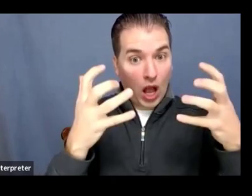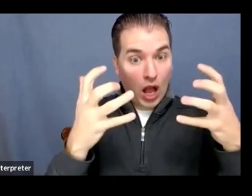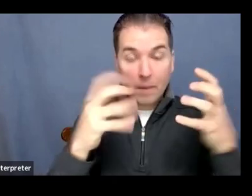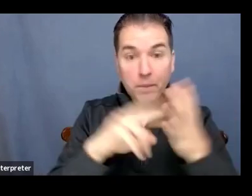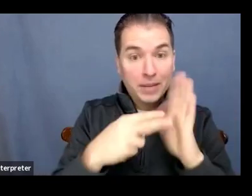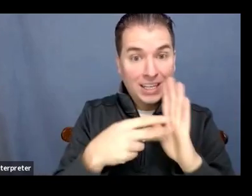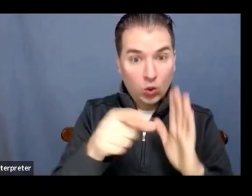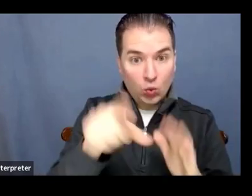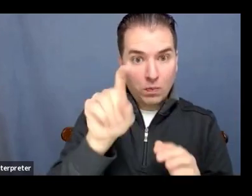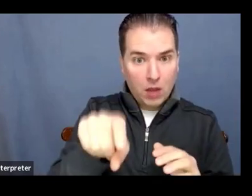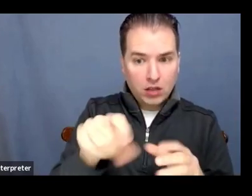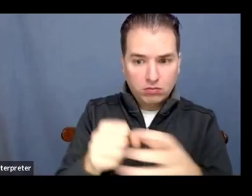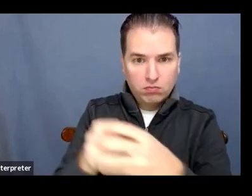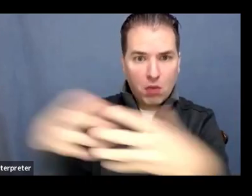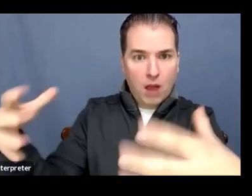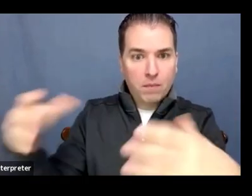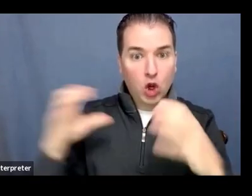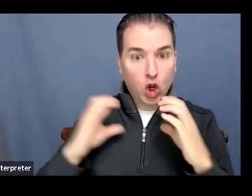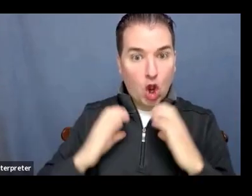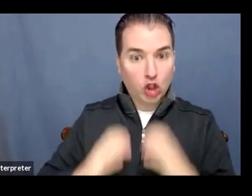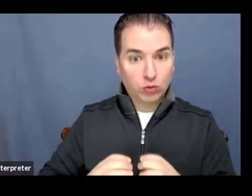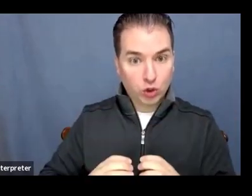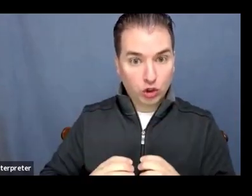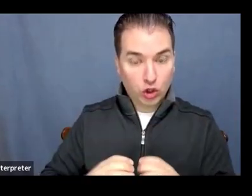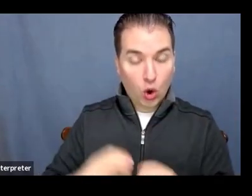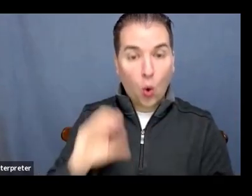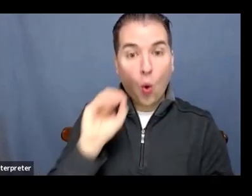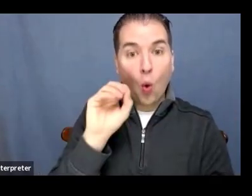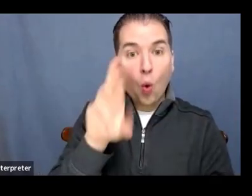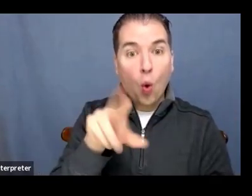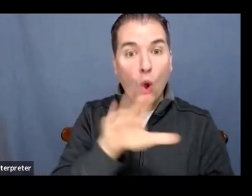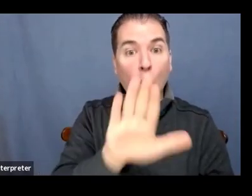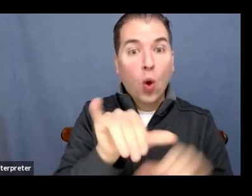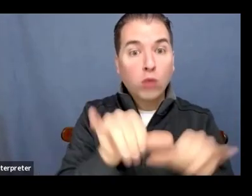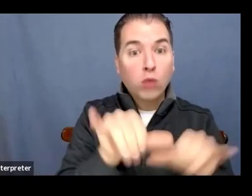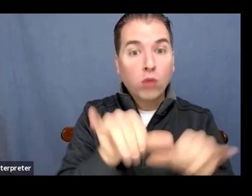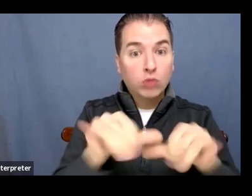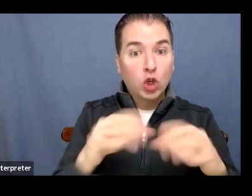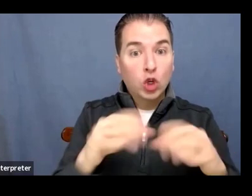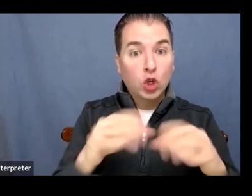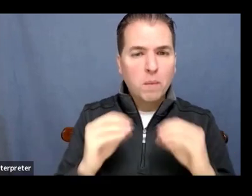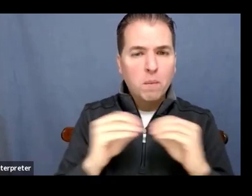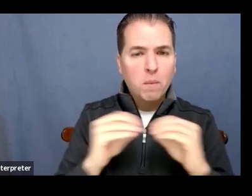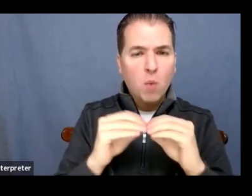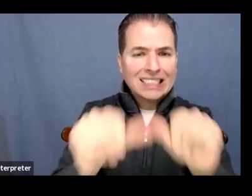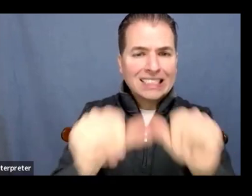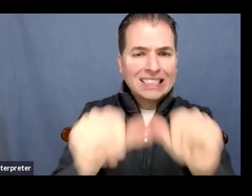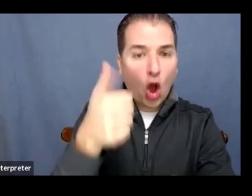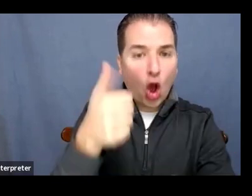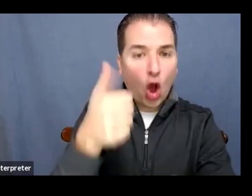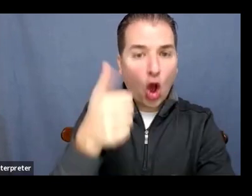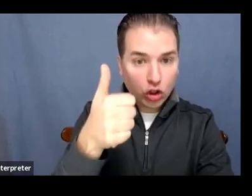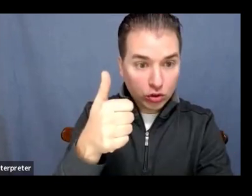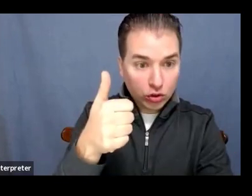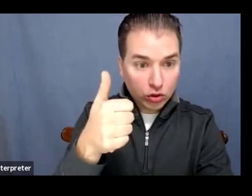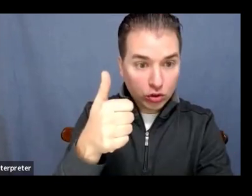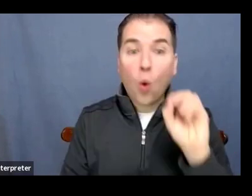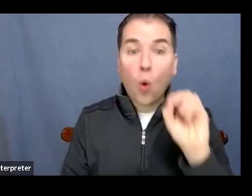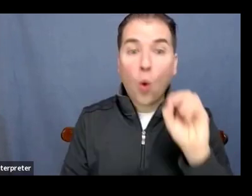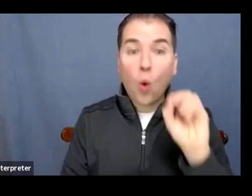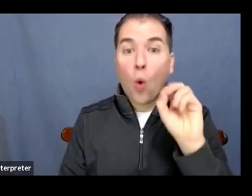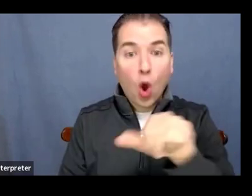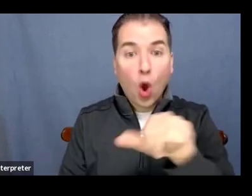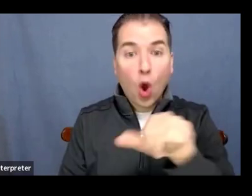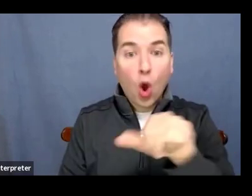ones, or the ones that you can keep them longer. The other way is to increase the average